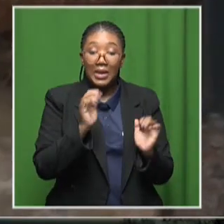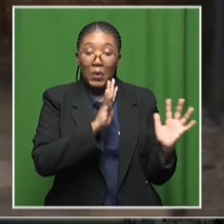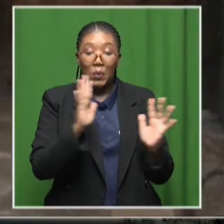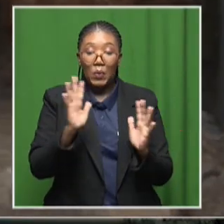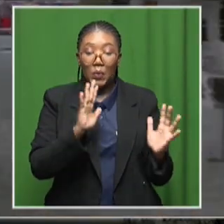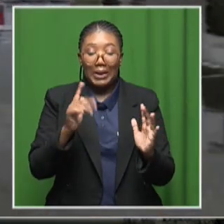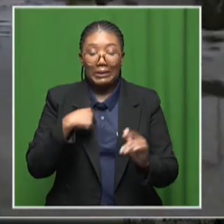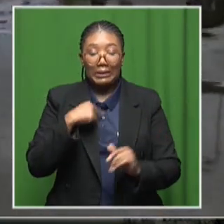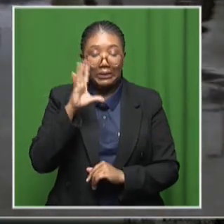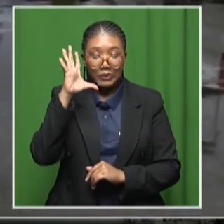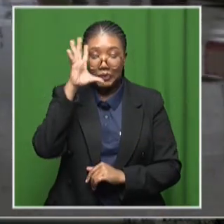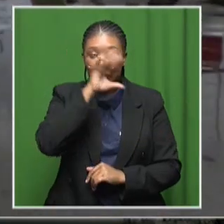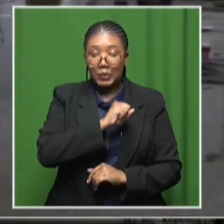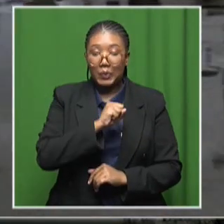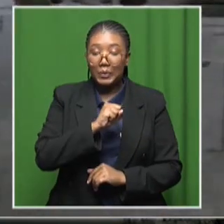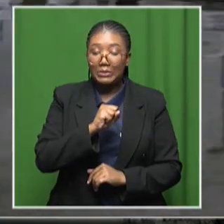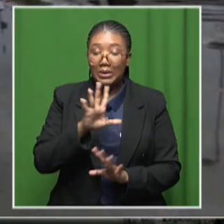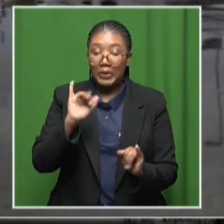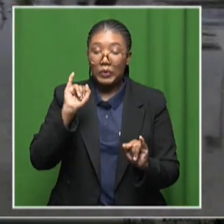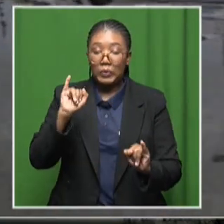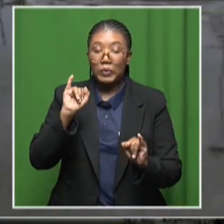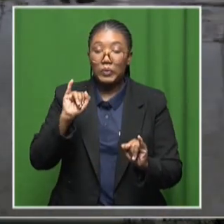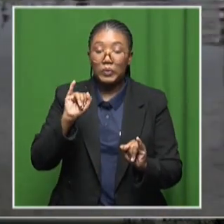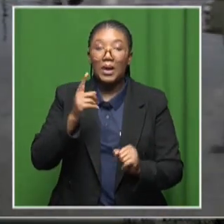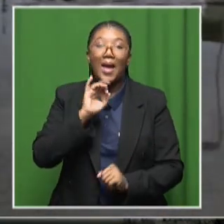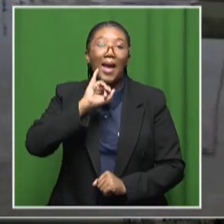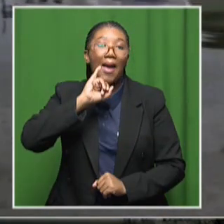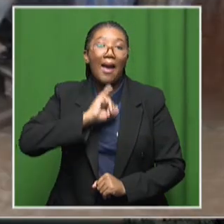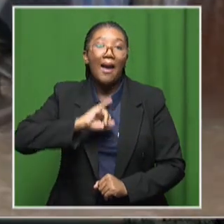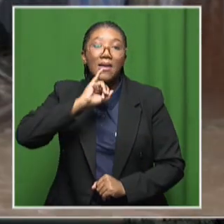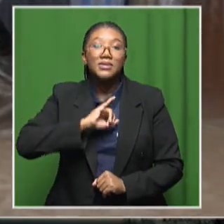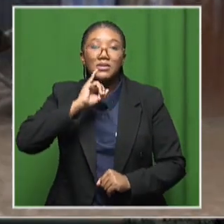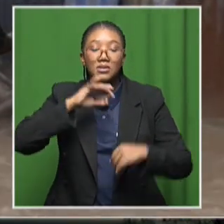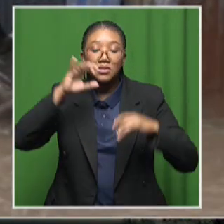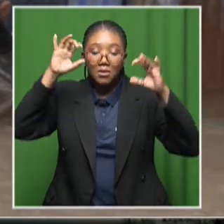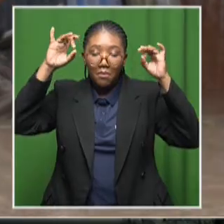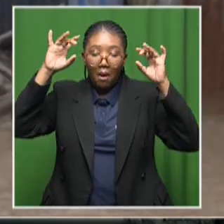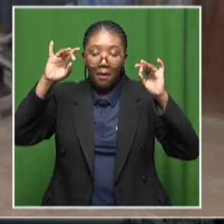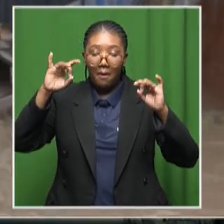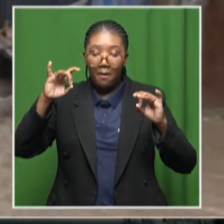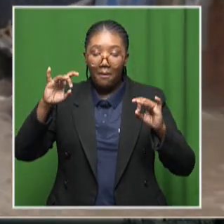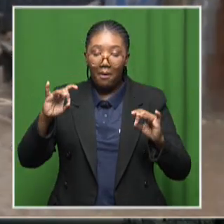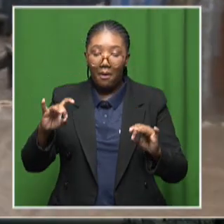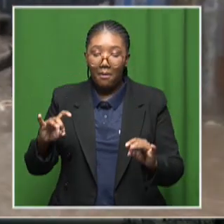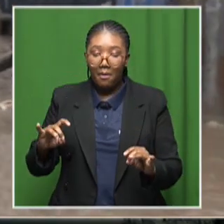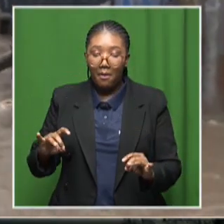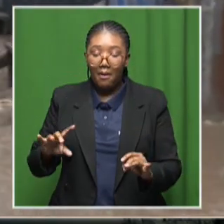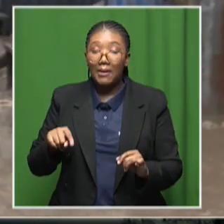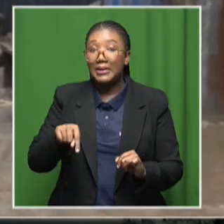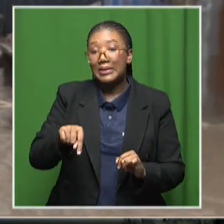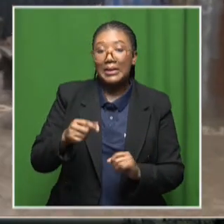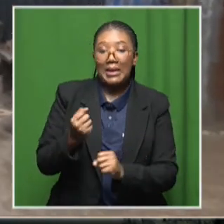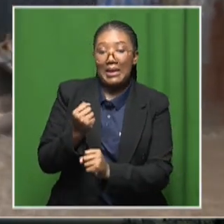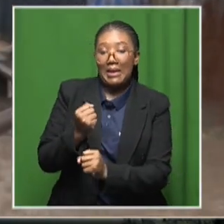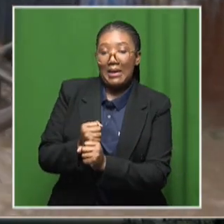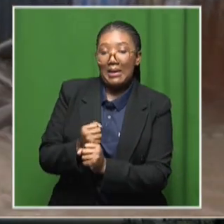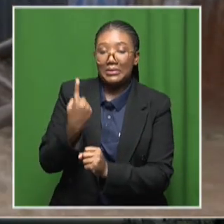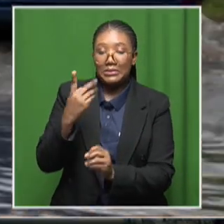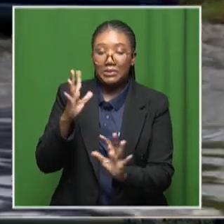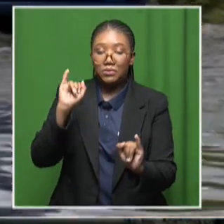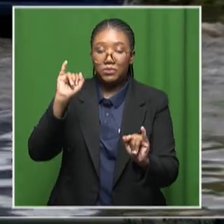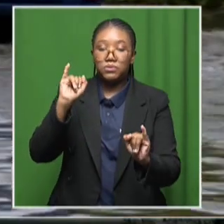to be some severe hailstorms. They say that this current weather pattern over the province will cause a